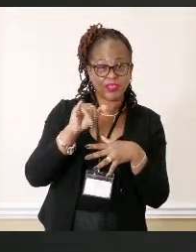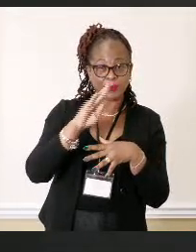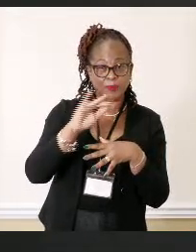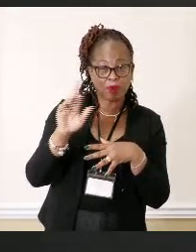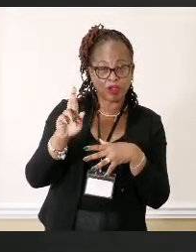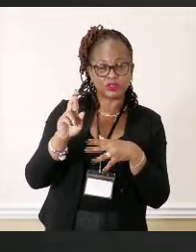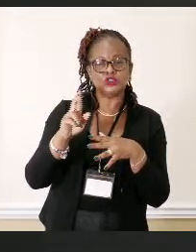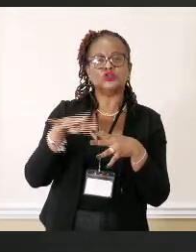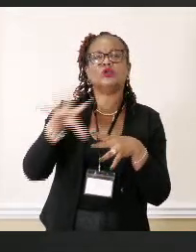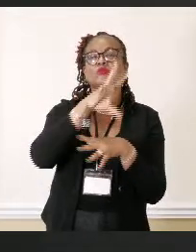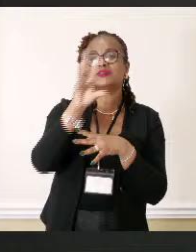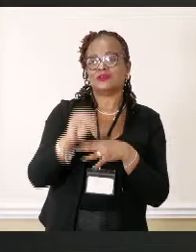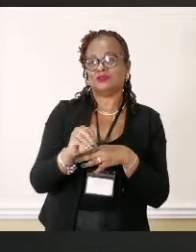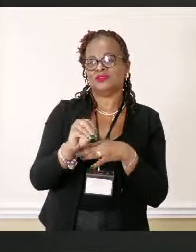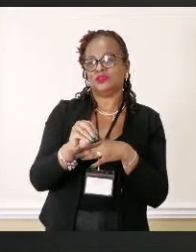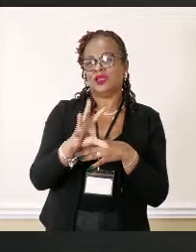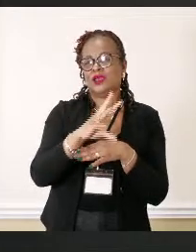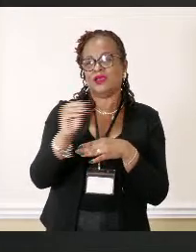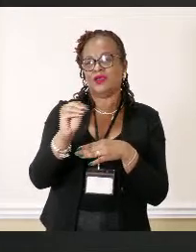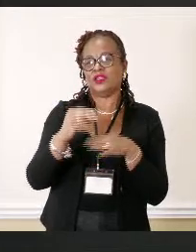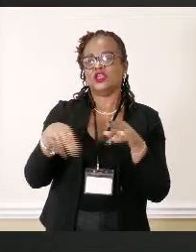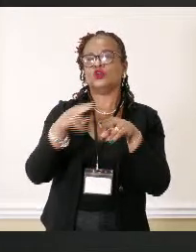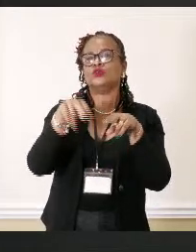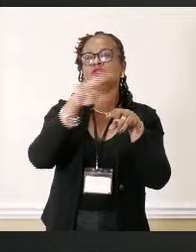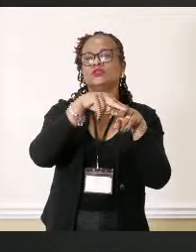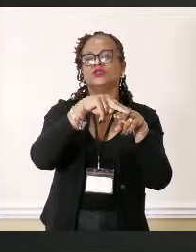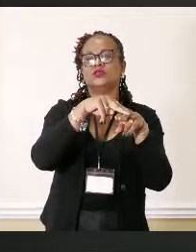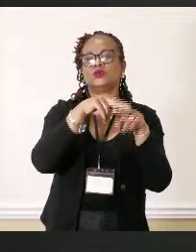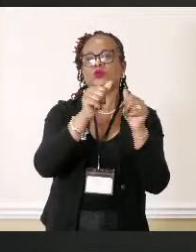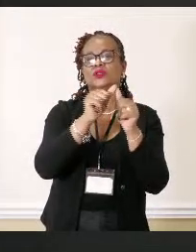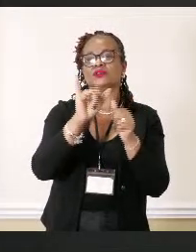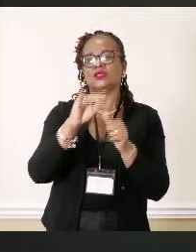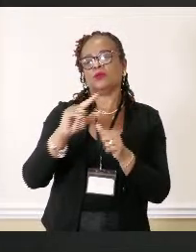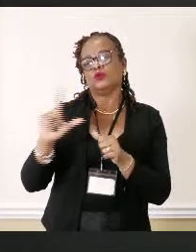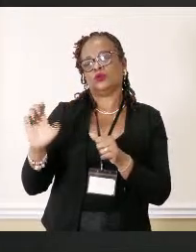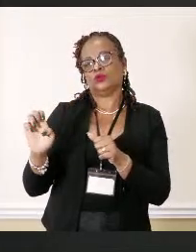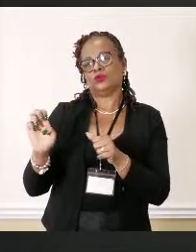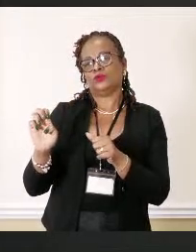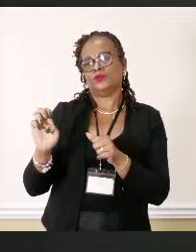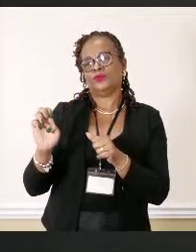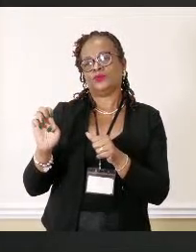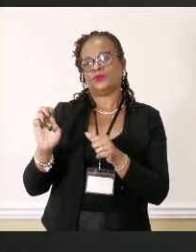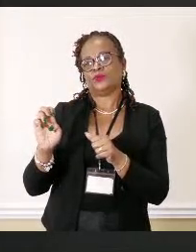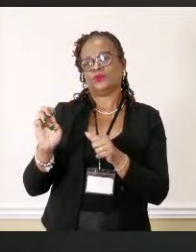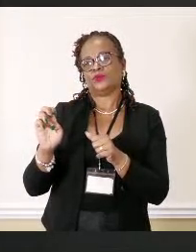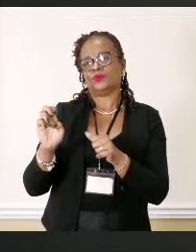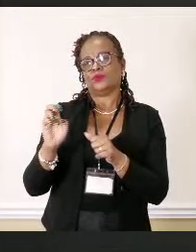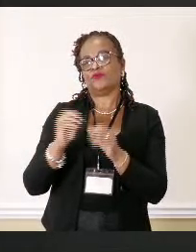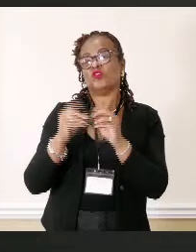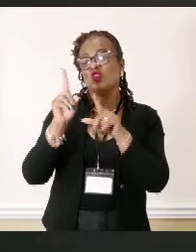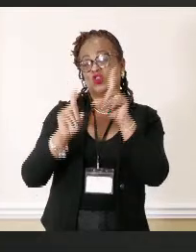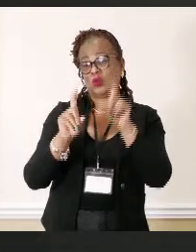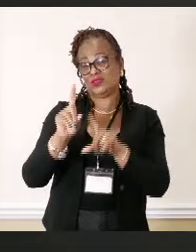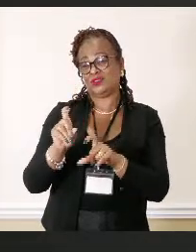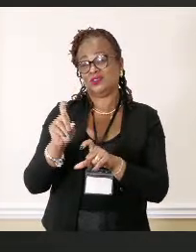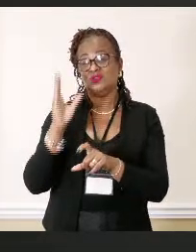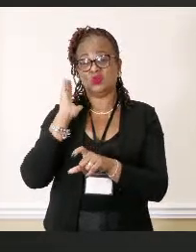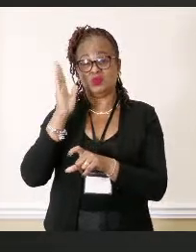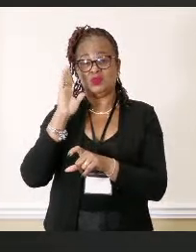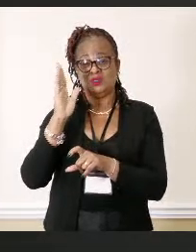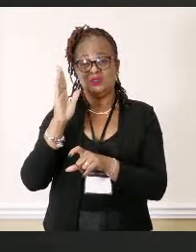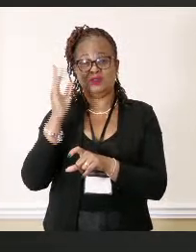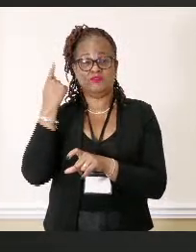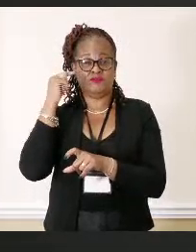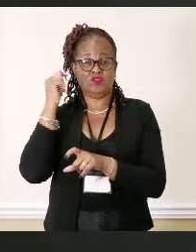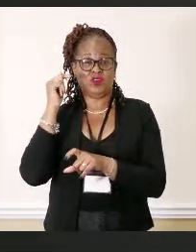you the percentage increasing with these samples. And further questions will be,